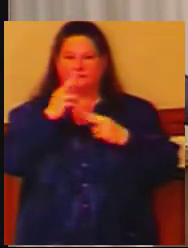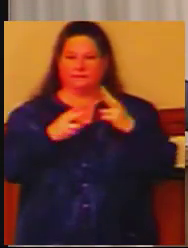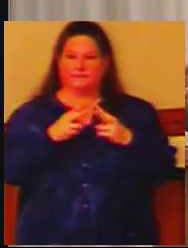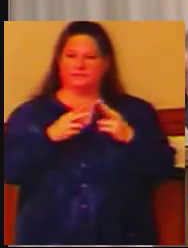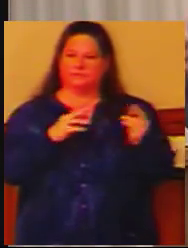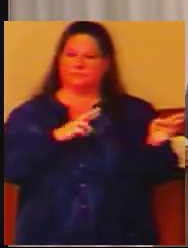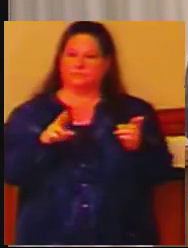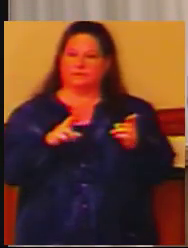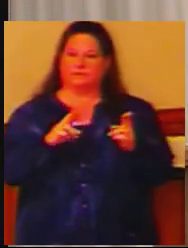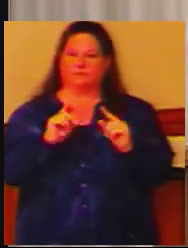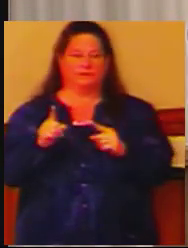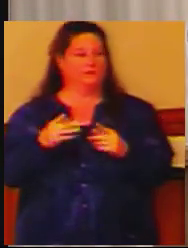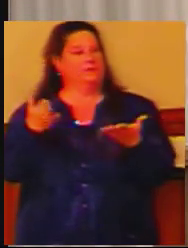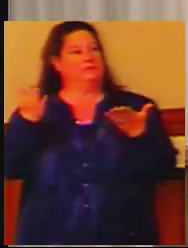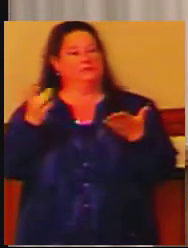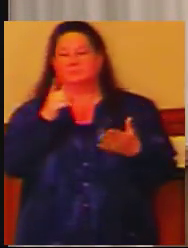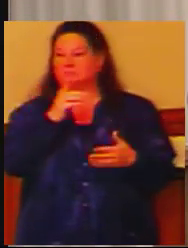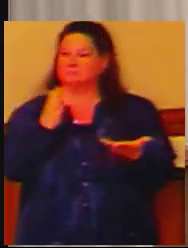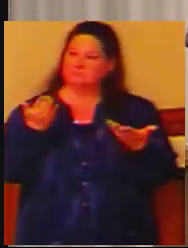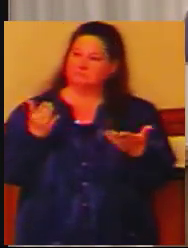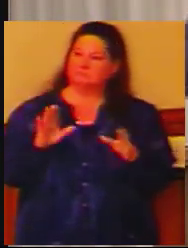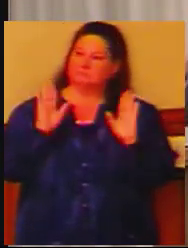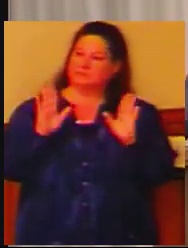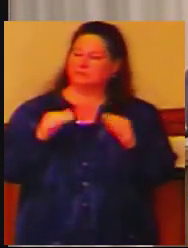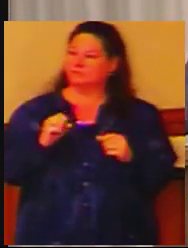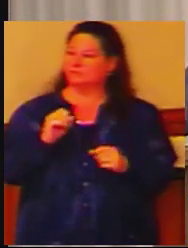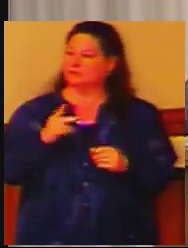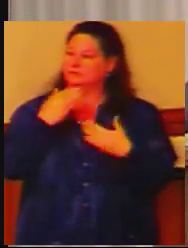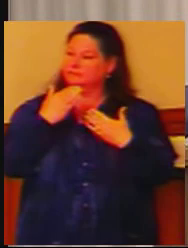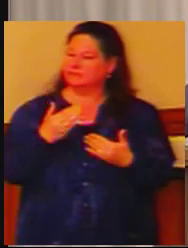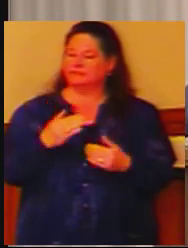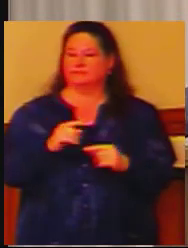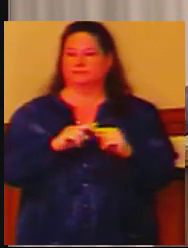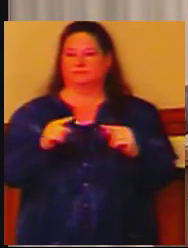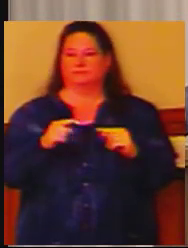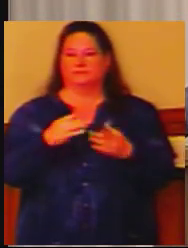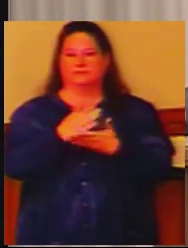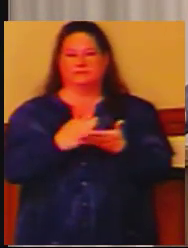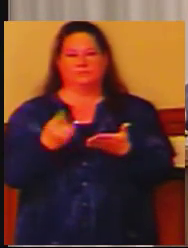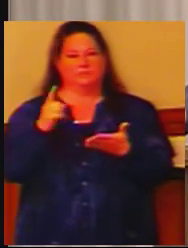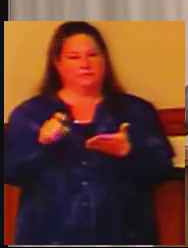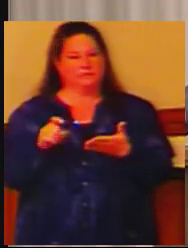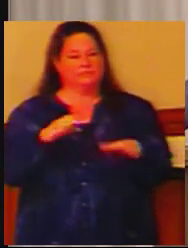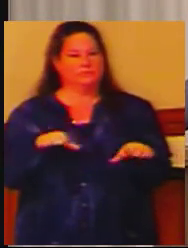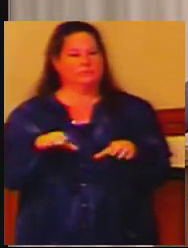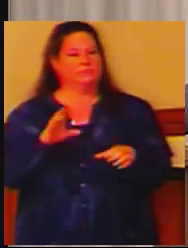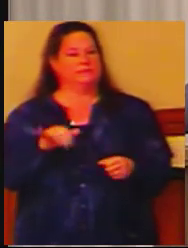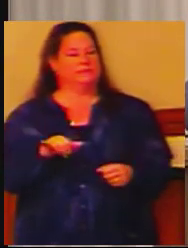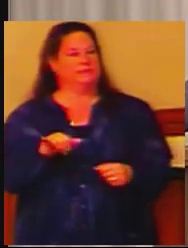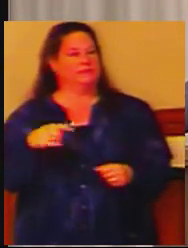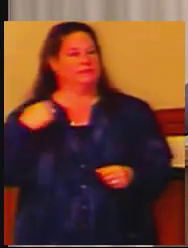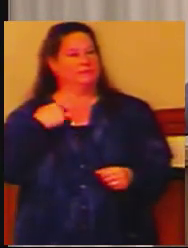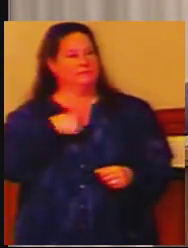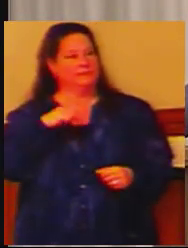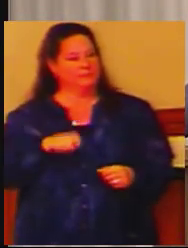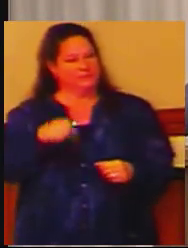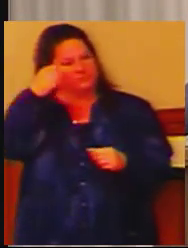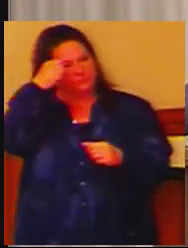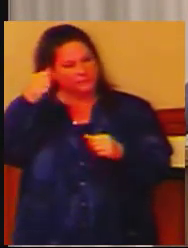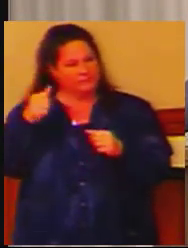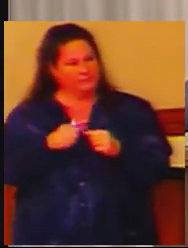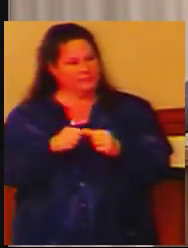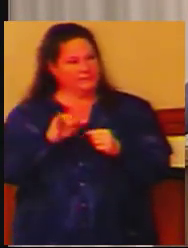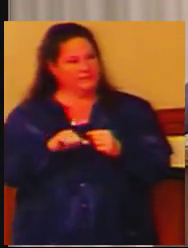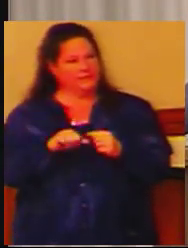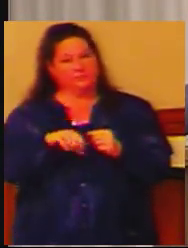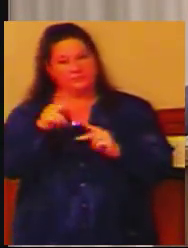to go. I'm like, huh, come in? Great, okay, thanks. But somebody has to do that. And we just have to remember that